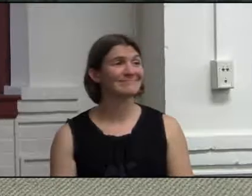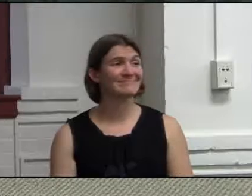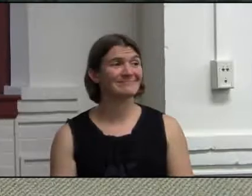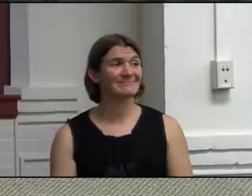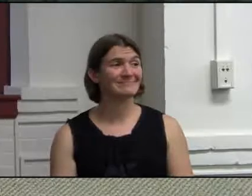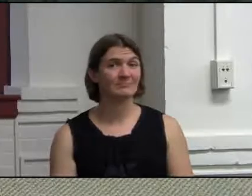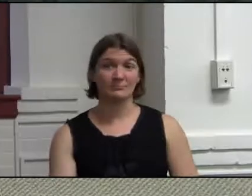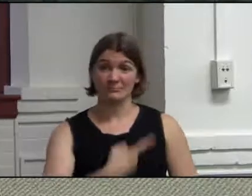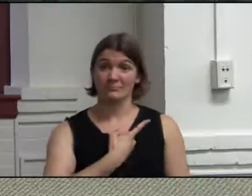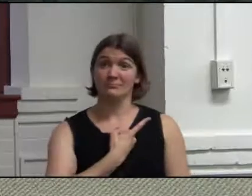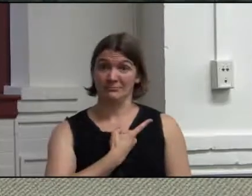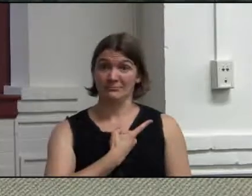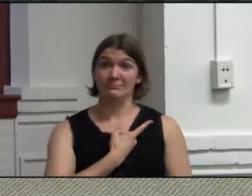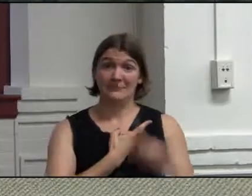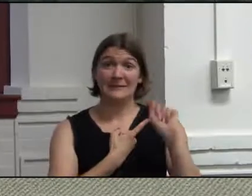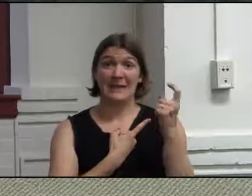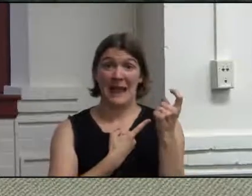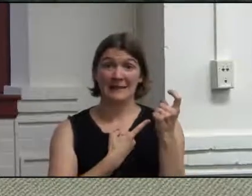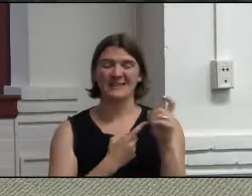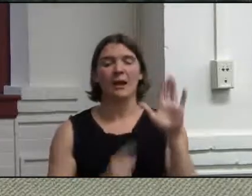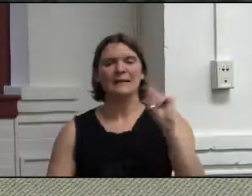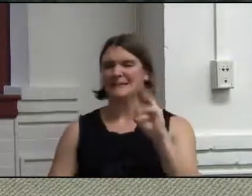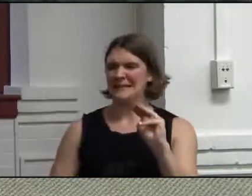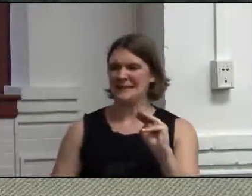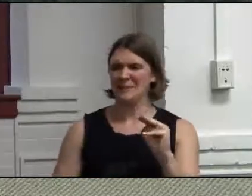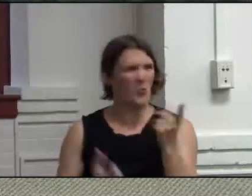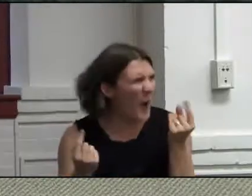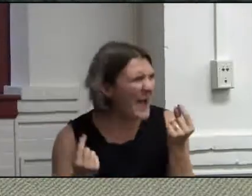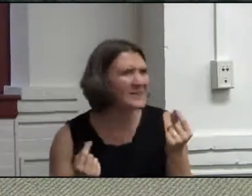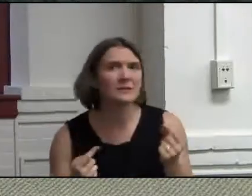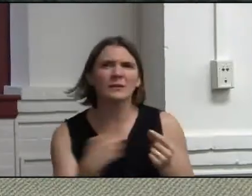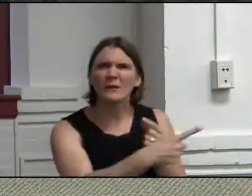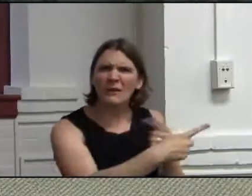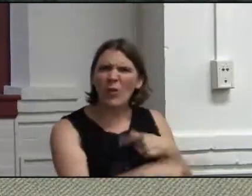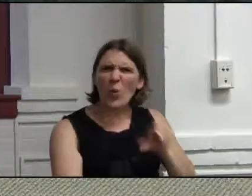You can taxes. I love, what'd you say?